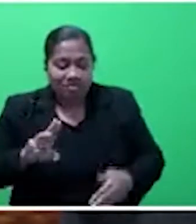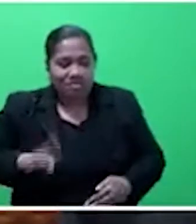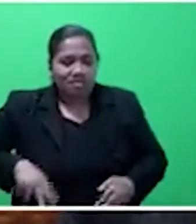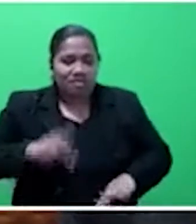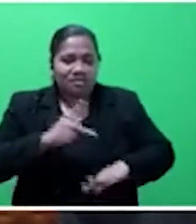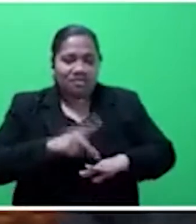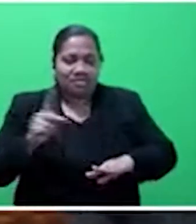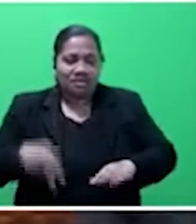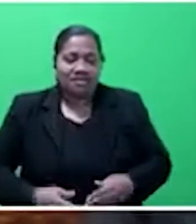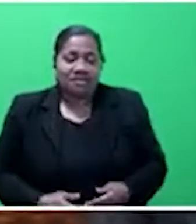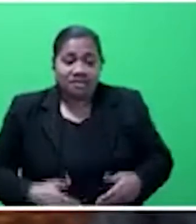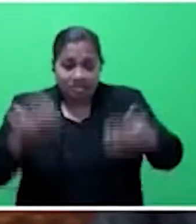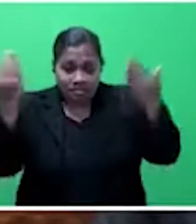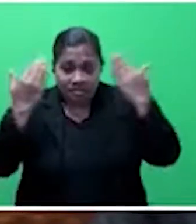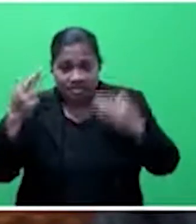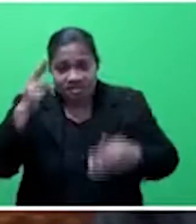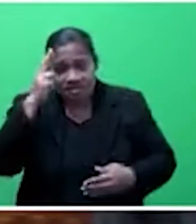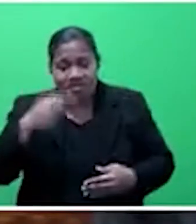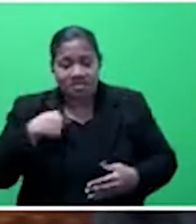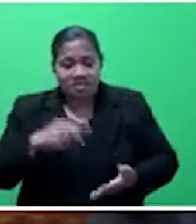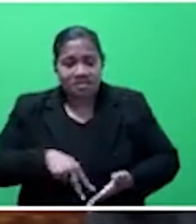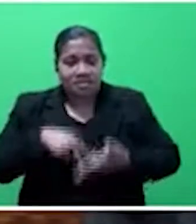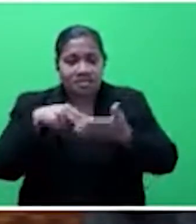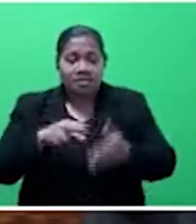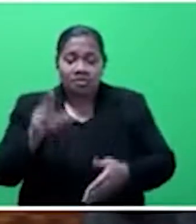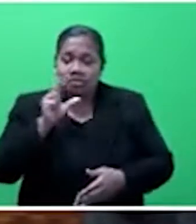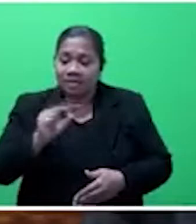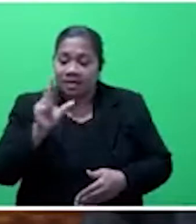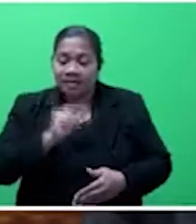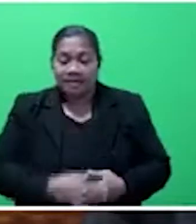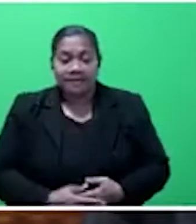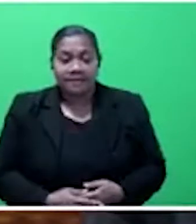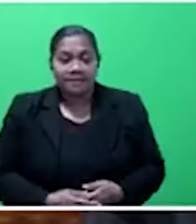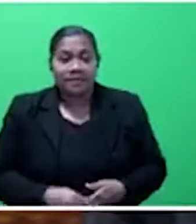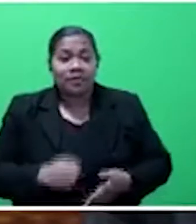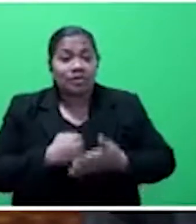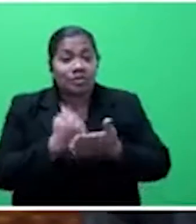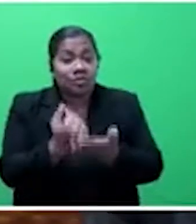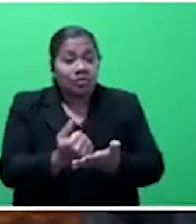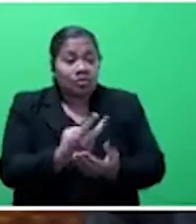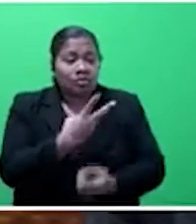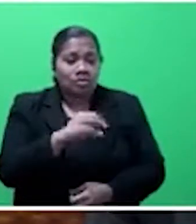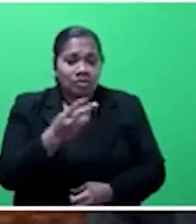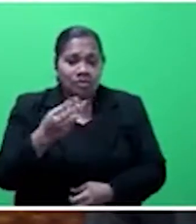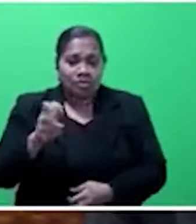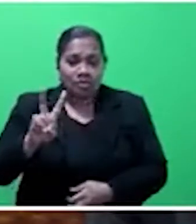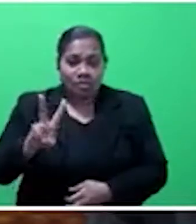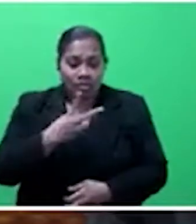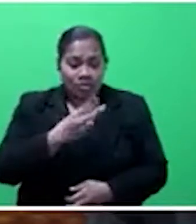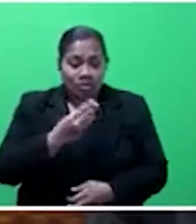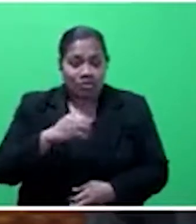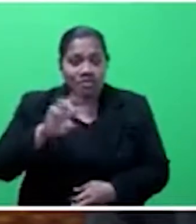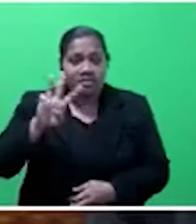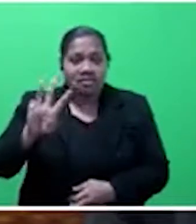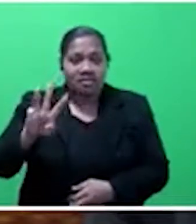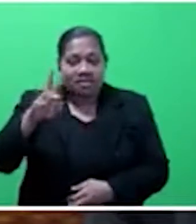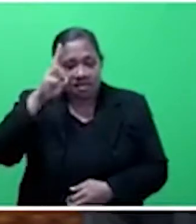Mr. Speaker, sir, I rise to speak in support of the 2022-2023 National